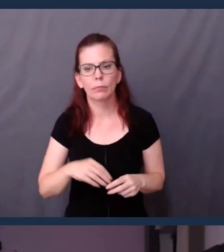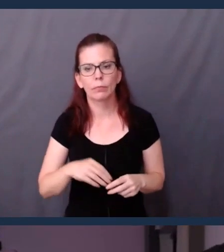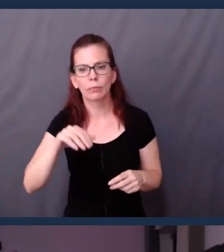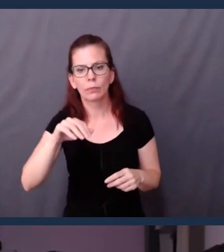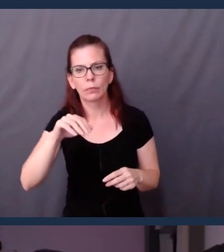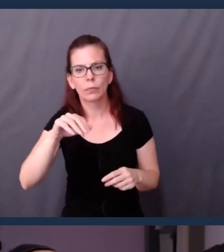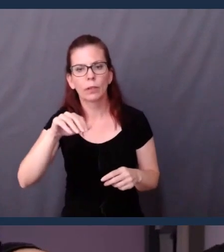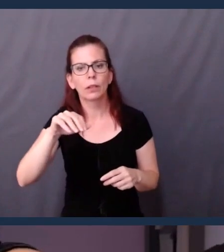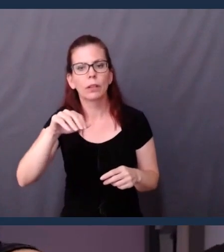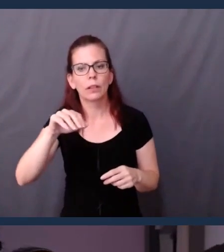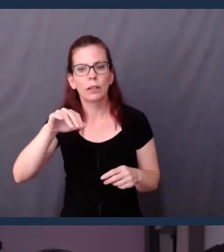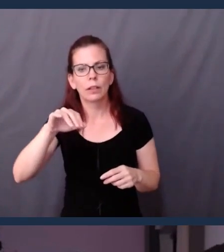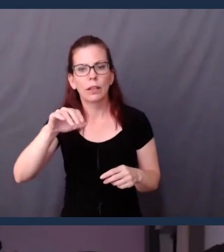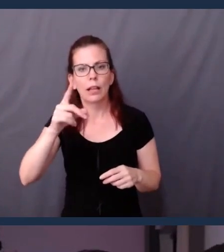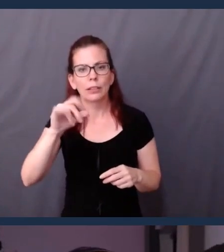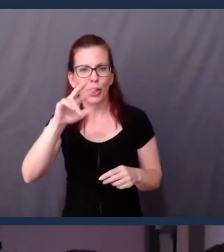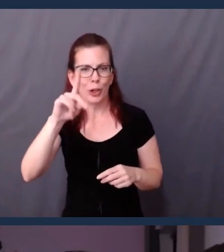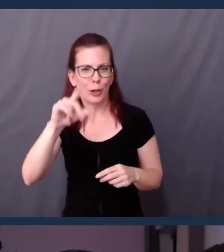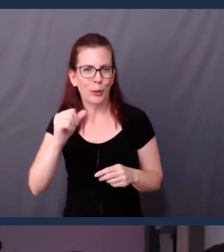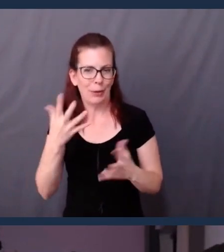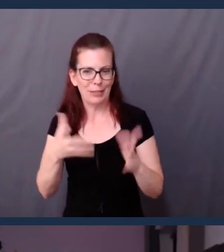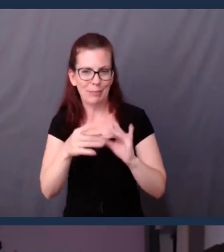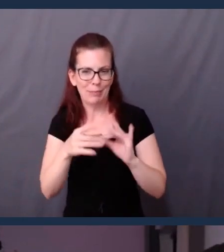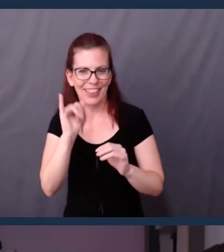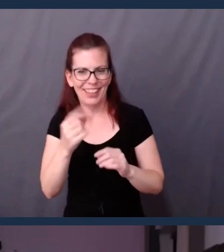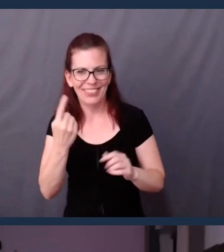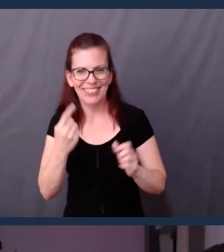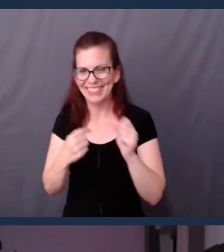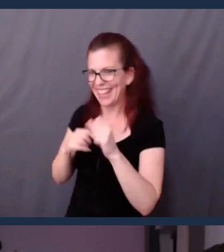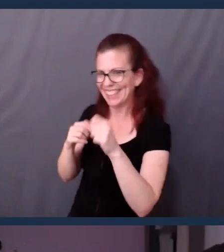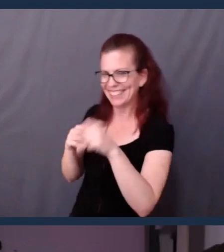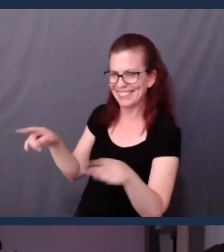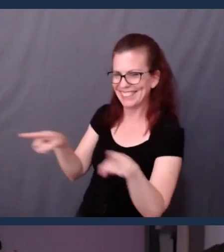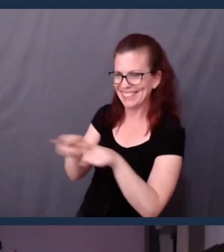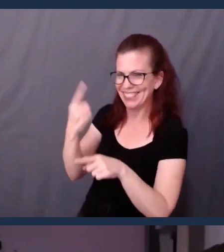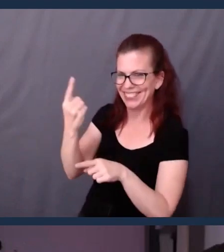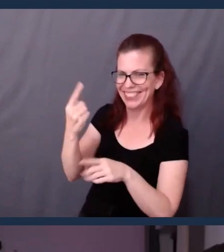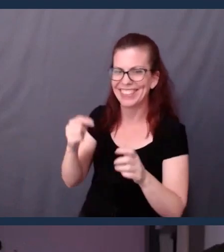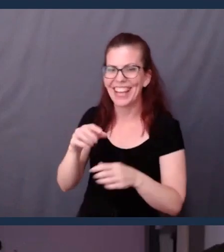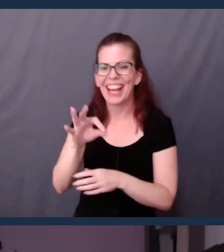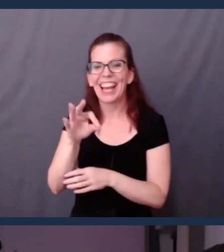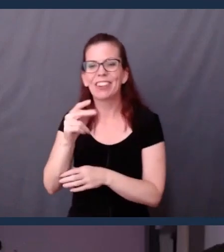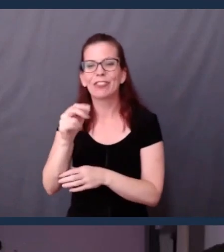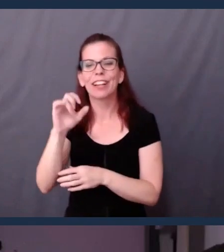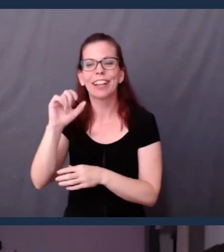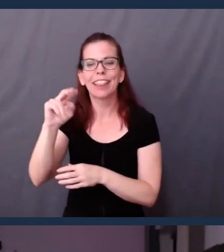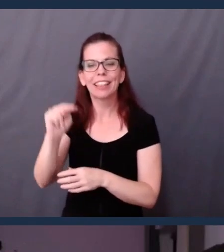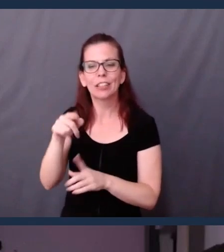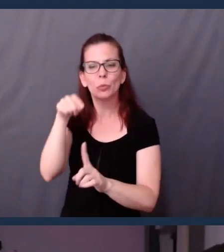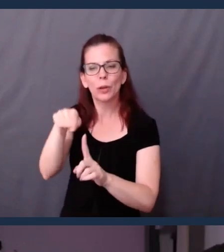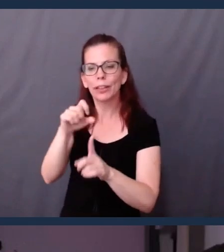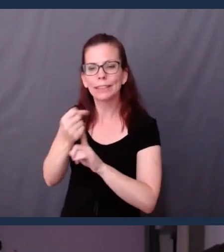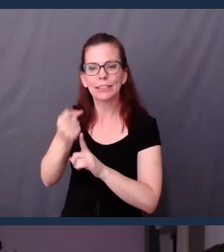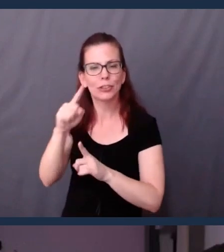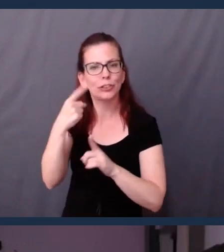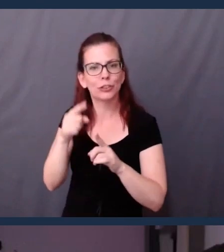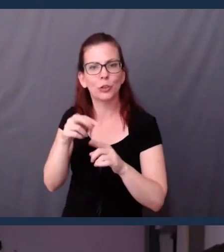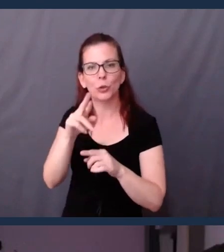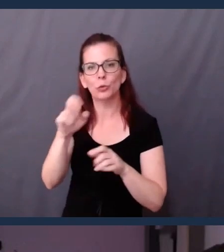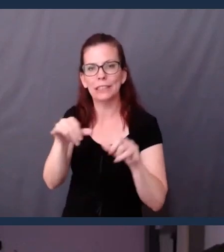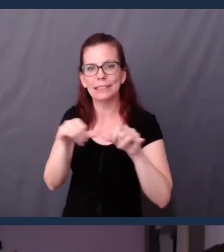that was one I wanted to bring up. This is exactly what I wanted to highlight. Franklin, what are the conditions to rescale your cluster?